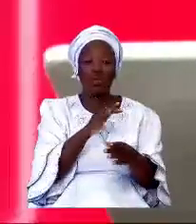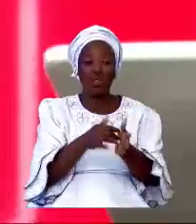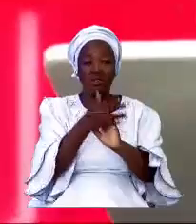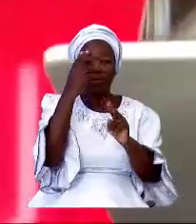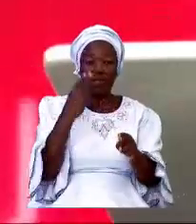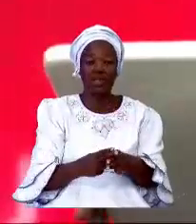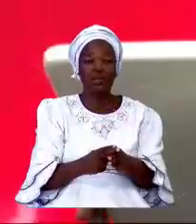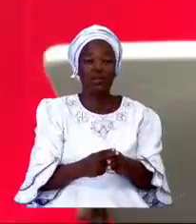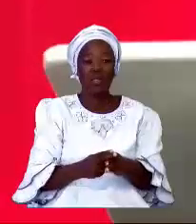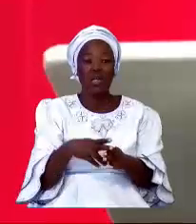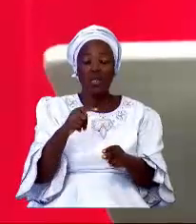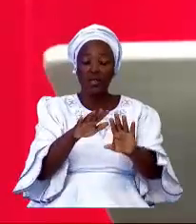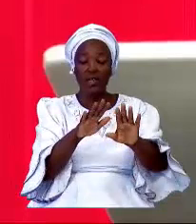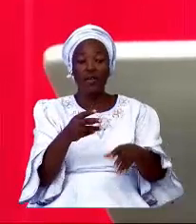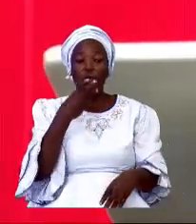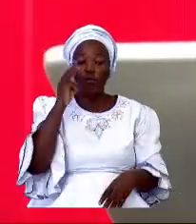Despondency will vanish away.